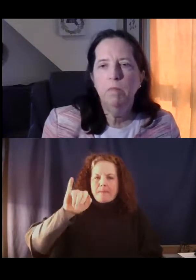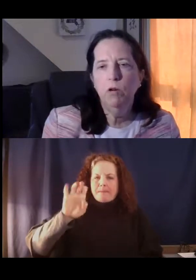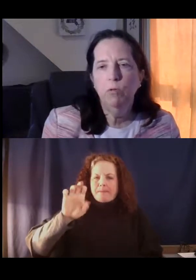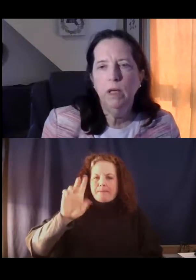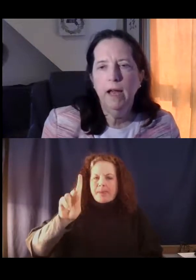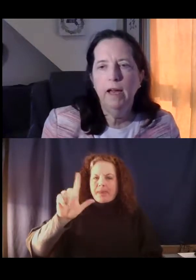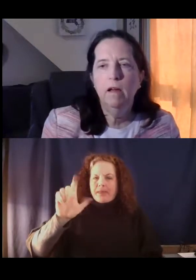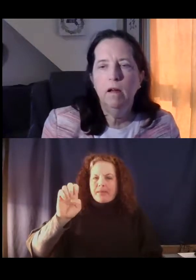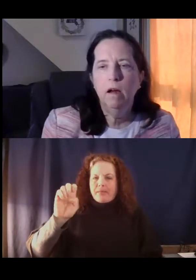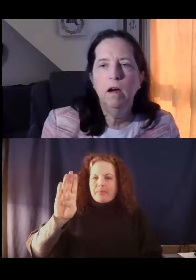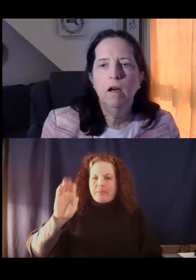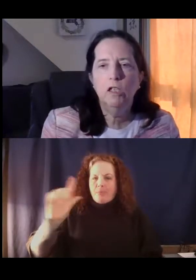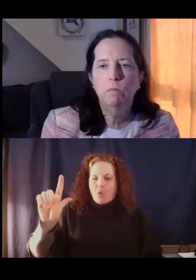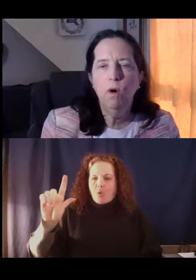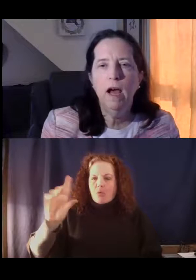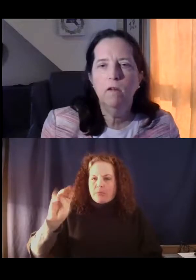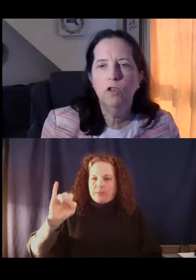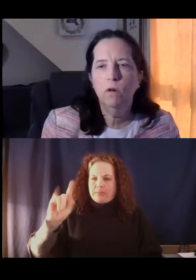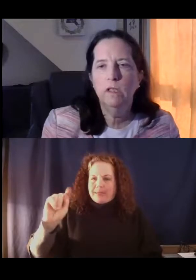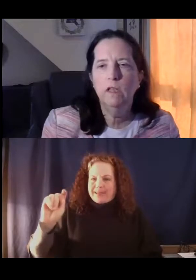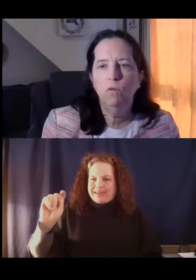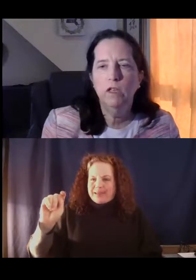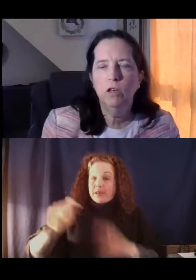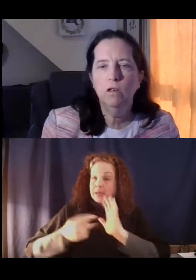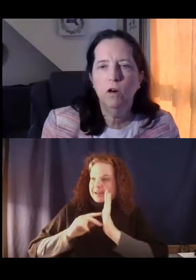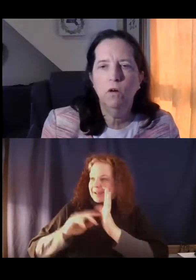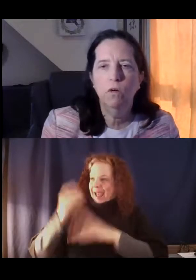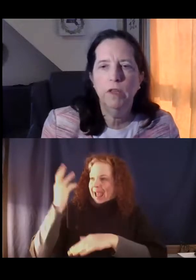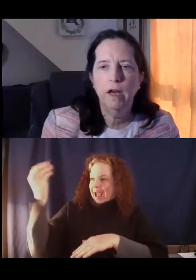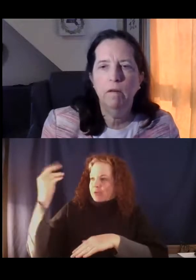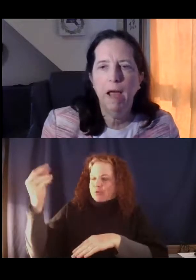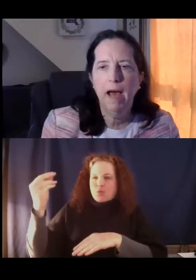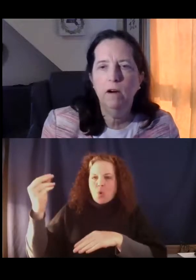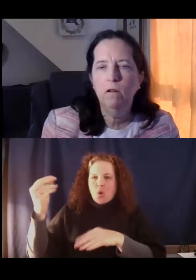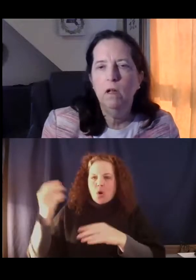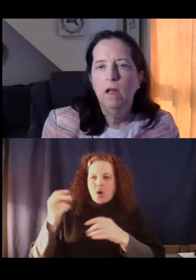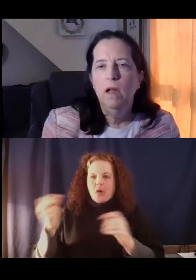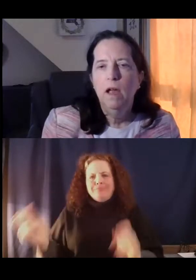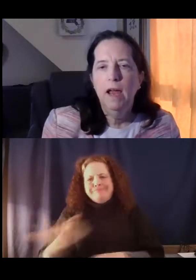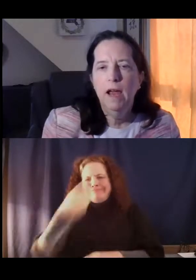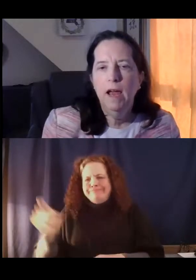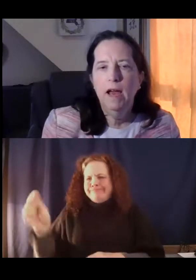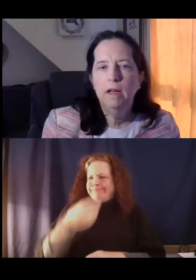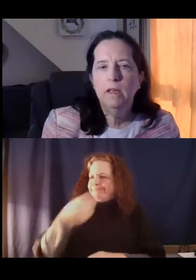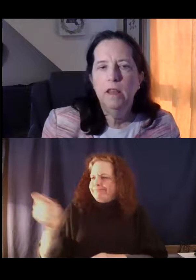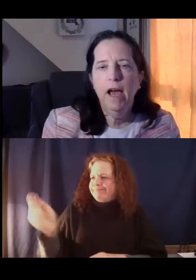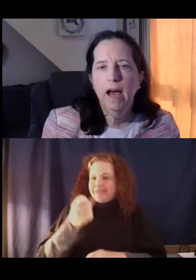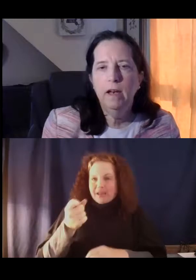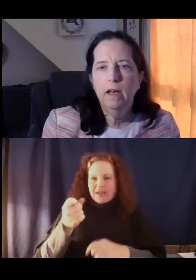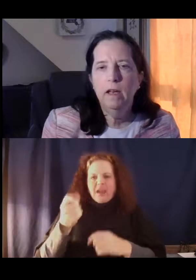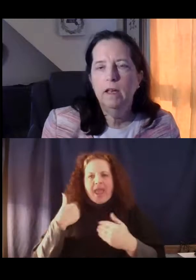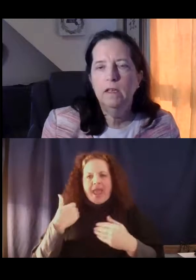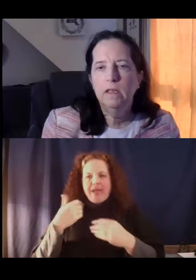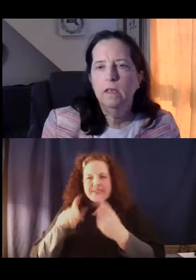for people who play a sport outdoors in the winter to hold their paddle. And